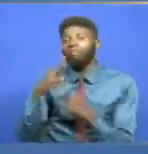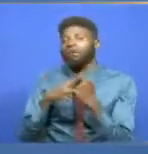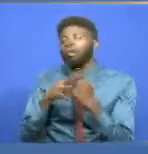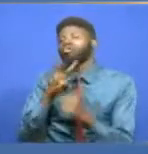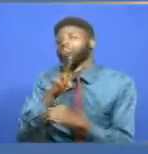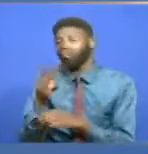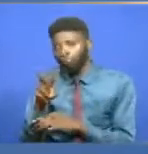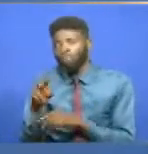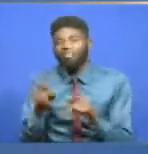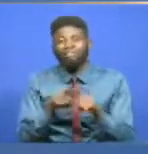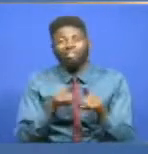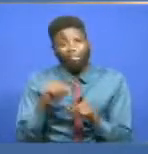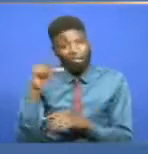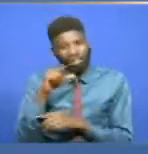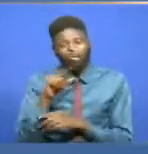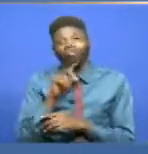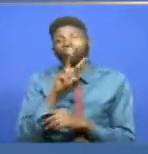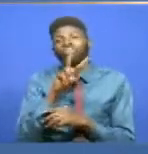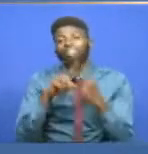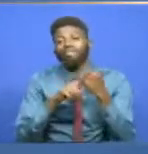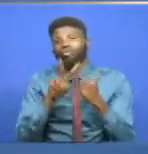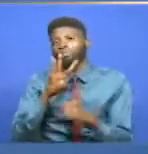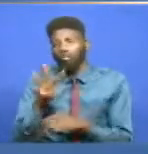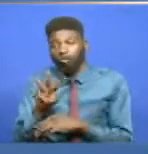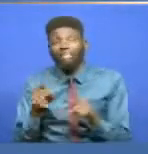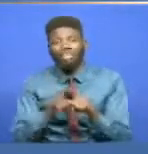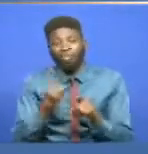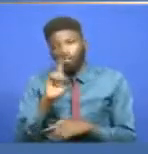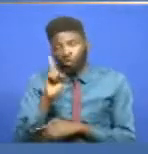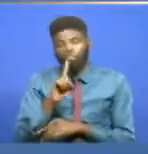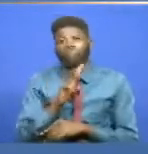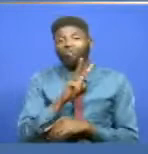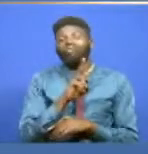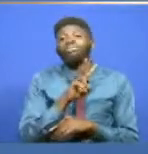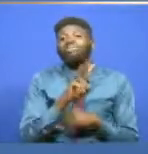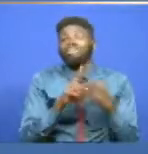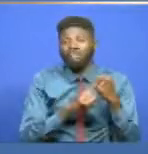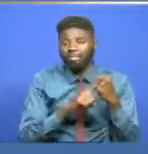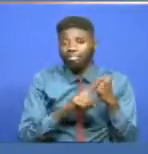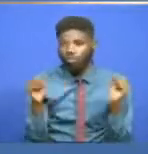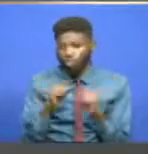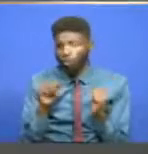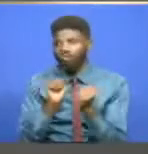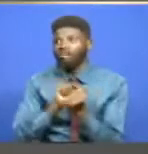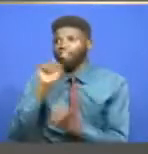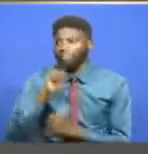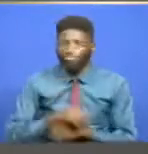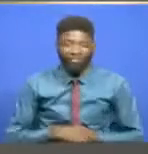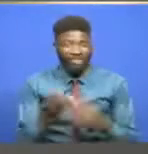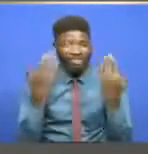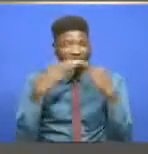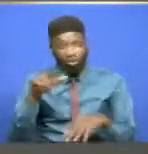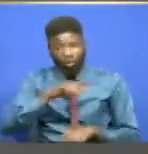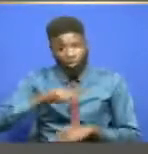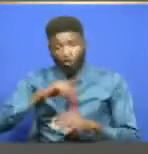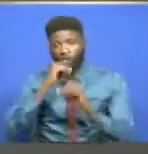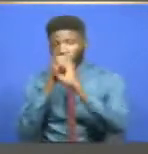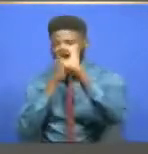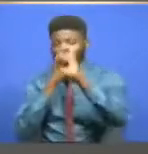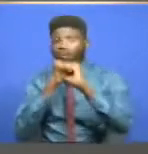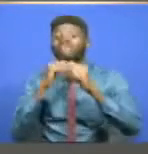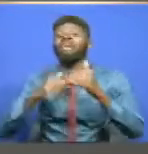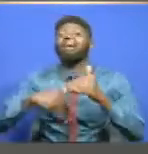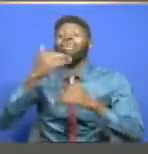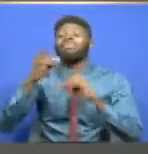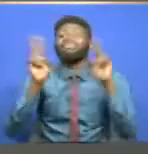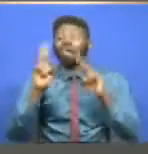of 24. And the capital city, highs of 26 and lows of 15. That wraps up your local weather forecast. The international weather forecast is coming